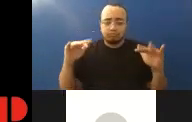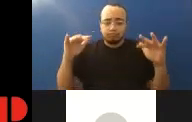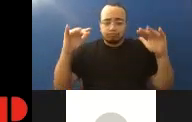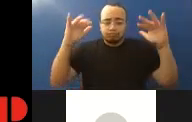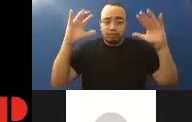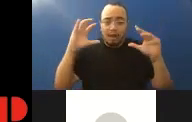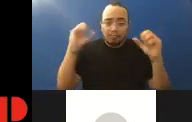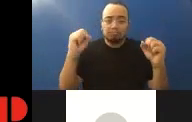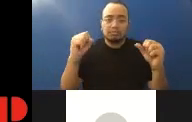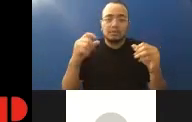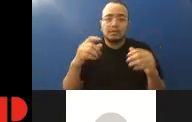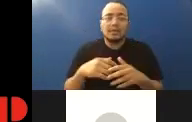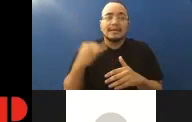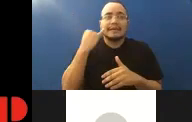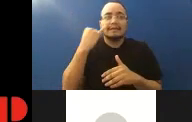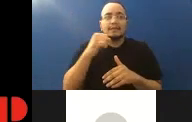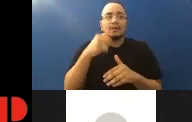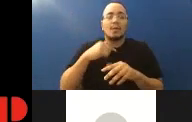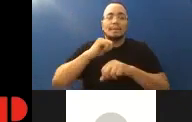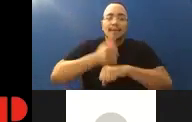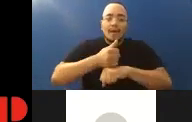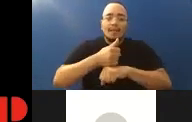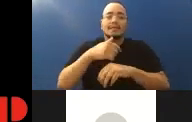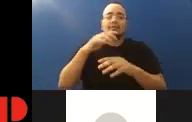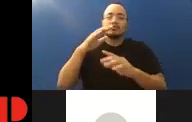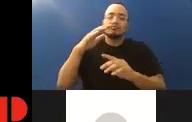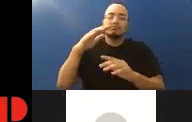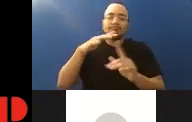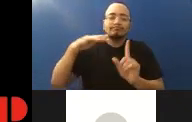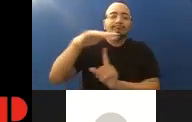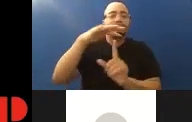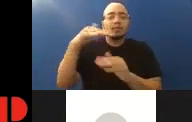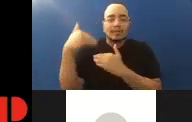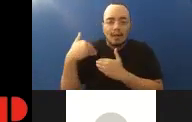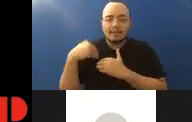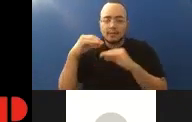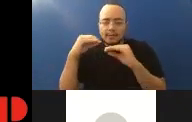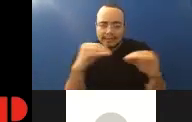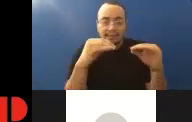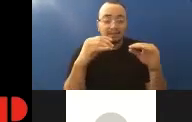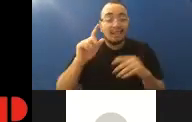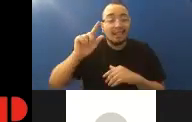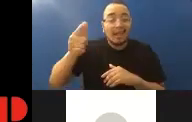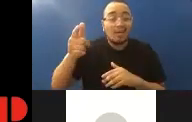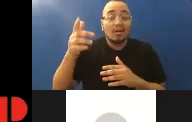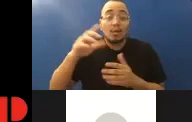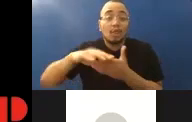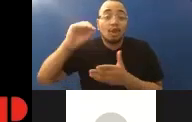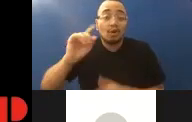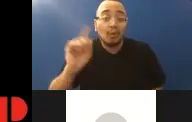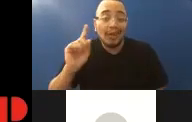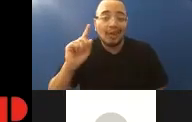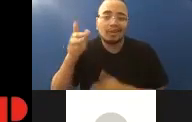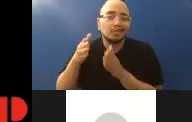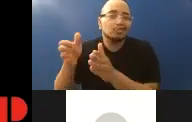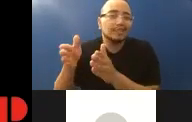responsible environment, they're going to learn it in the streets, and it may be the wrong way to learn. So, dealing with, you